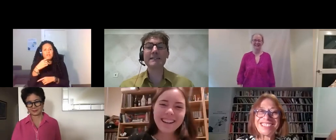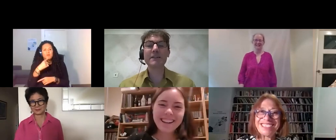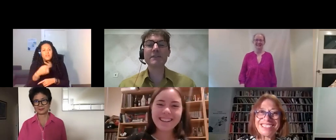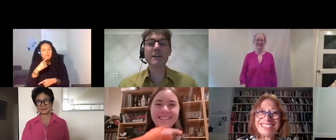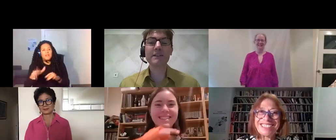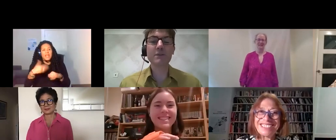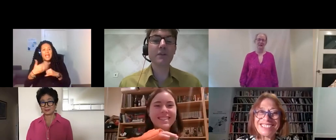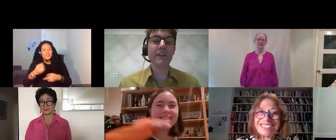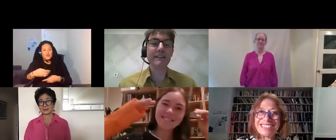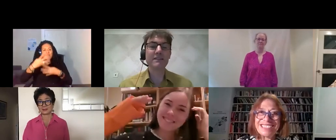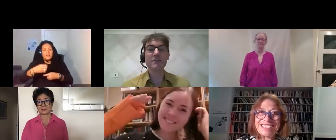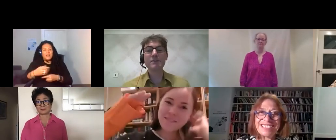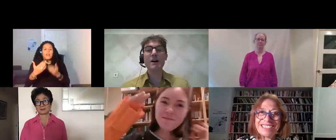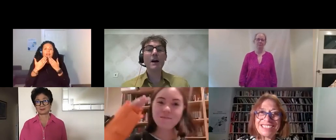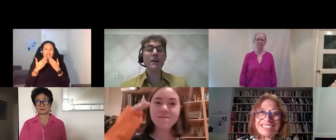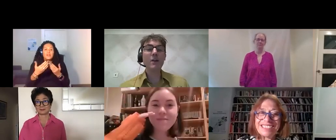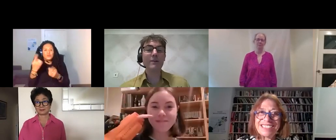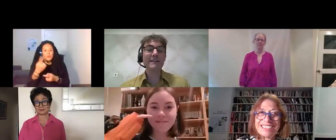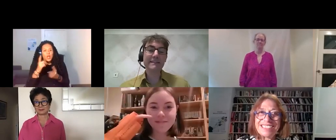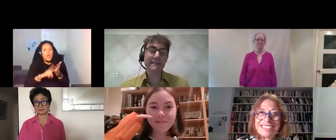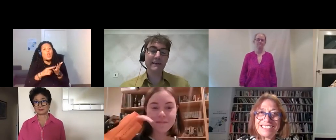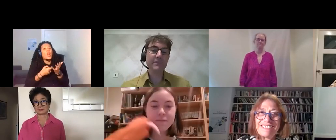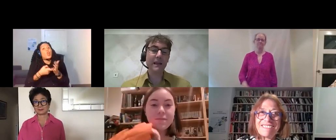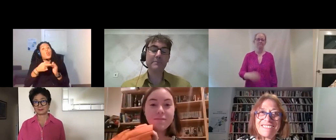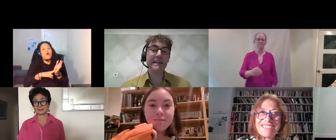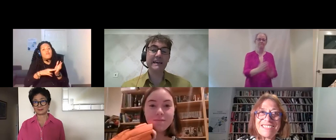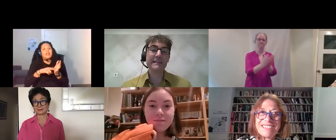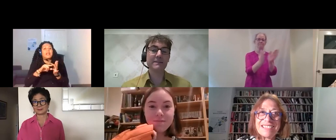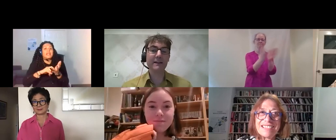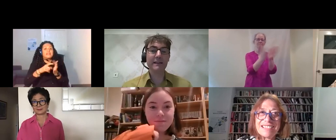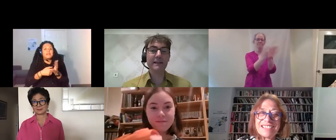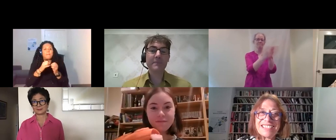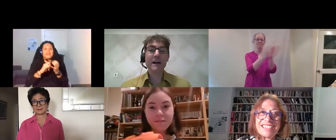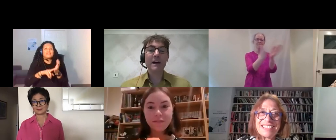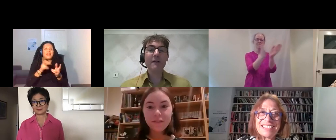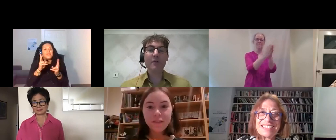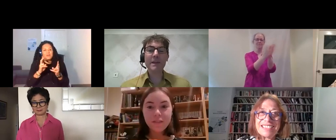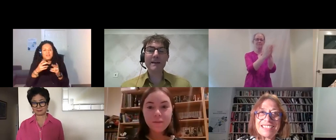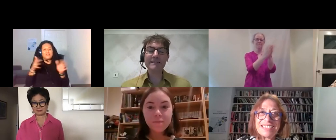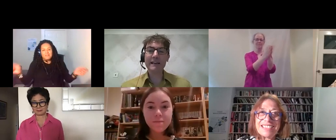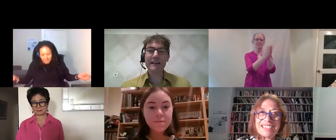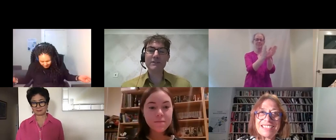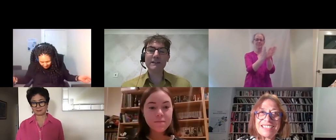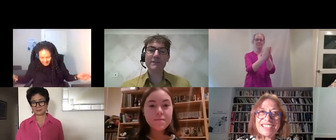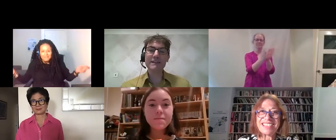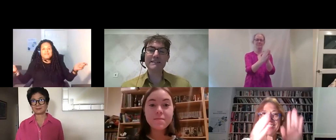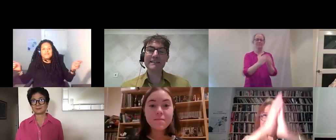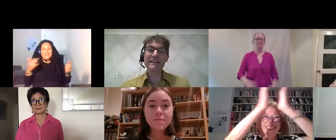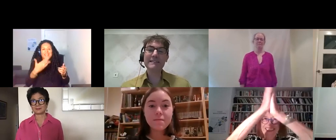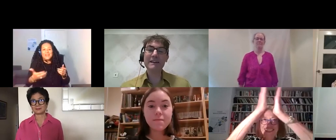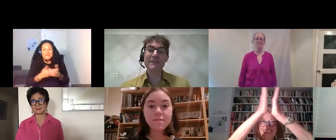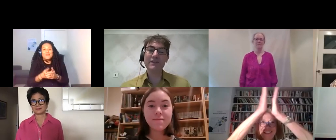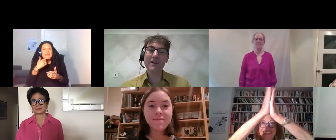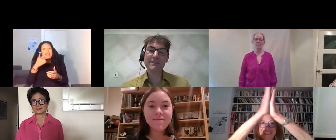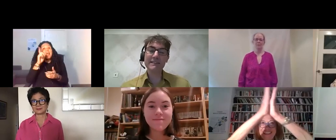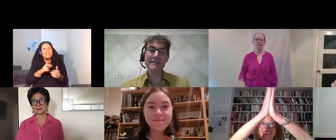credits, so first of all, thanks to Lauren Lister, a BSL signer. From the amazing Electric Voice